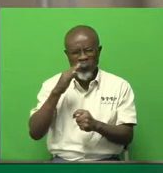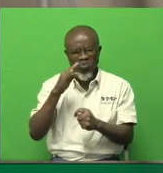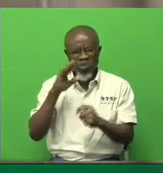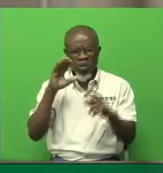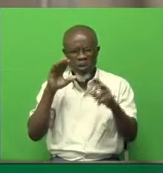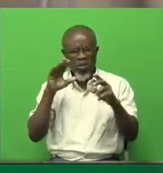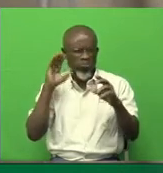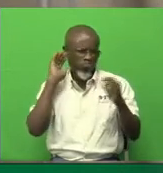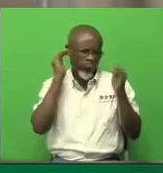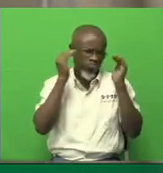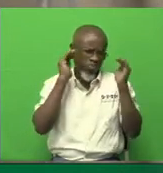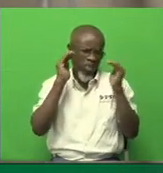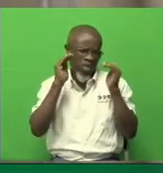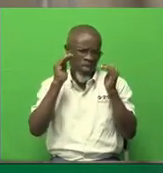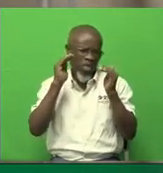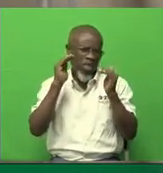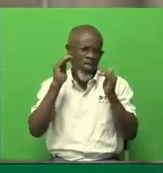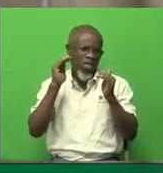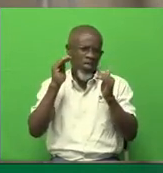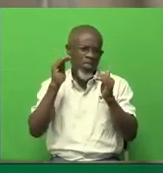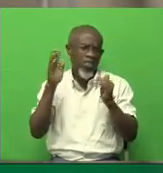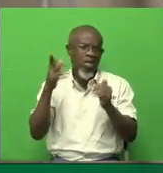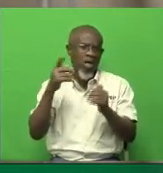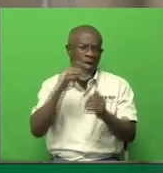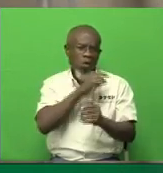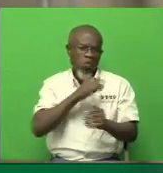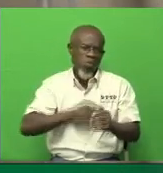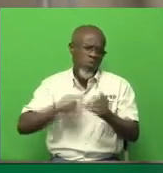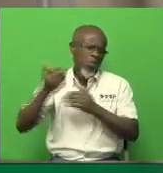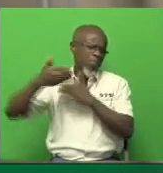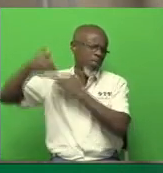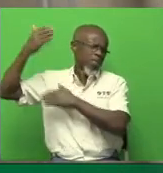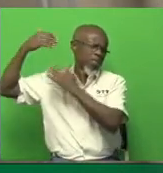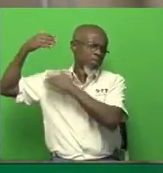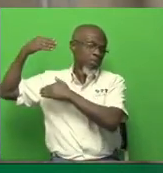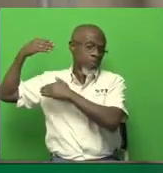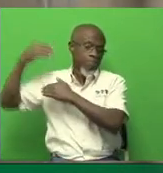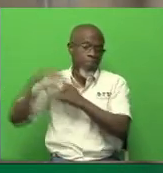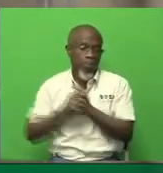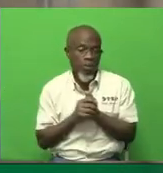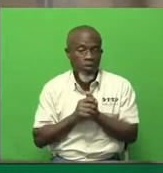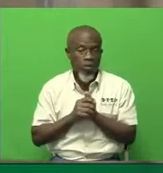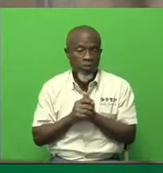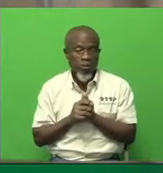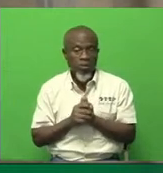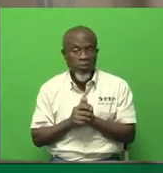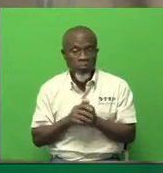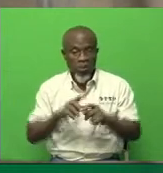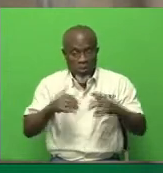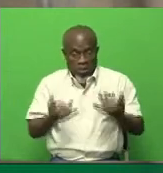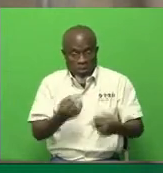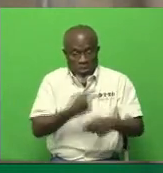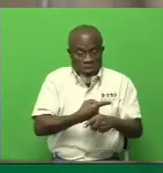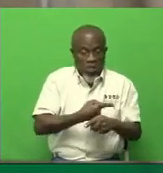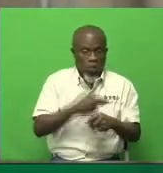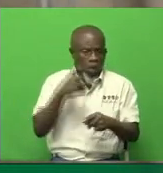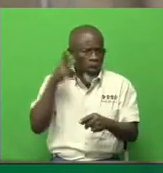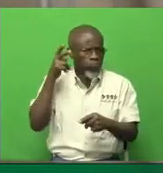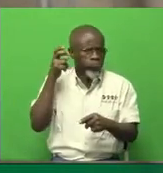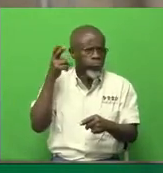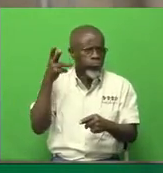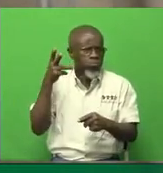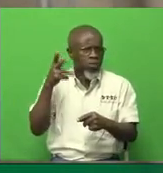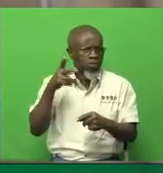almost heard from King Louis because after the last presentation made by remember